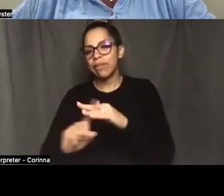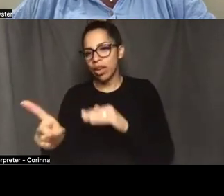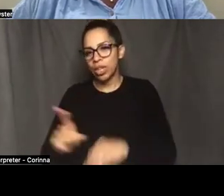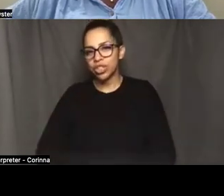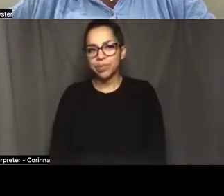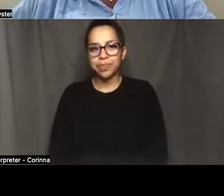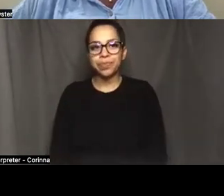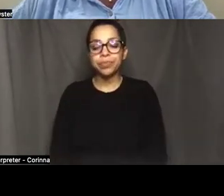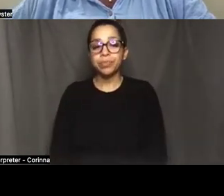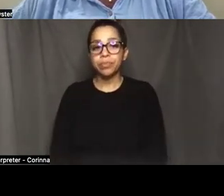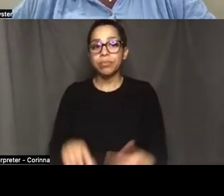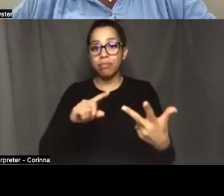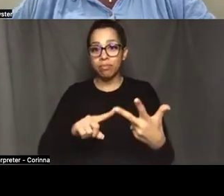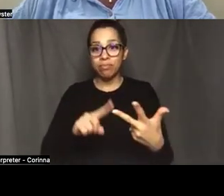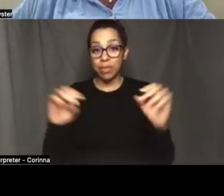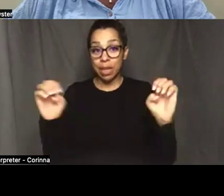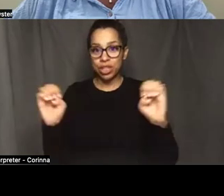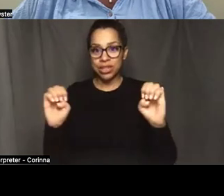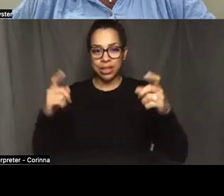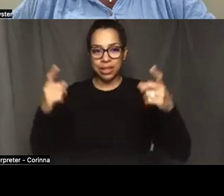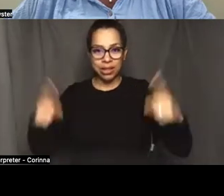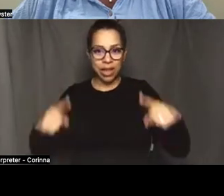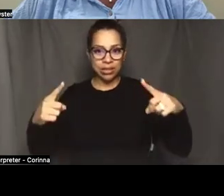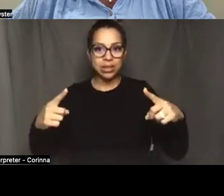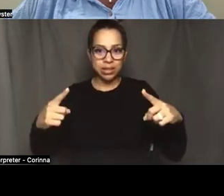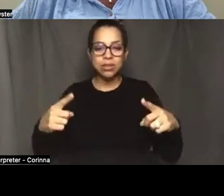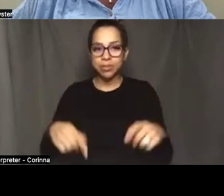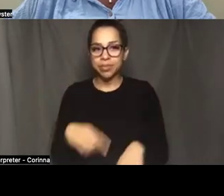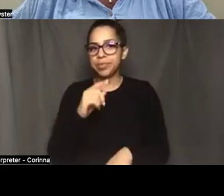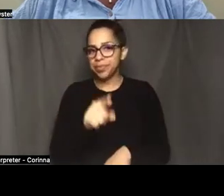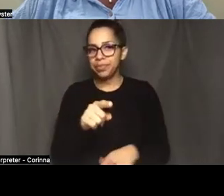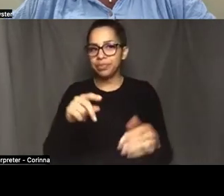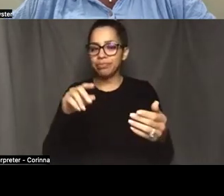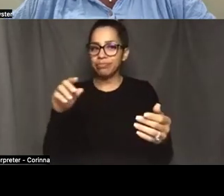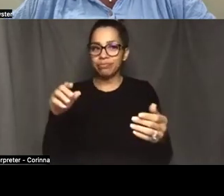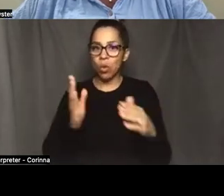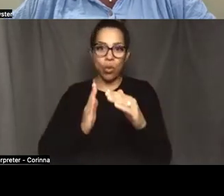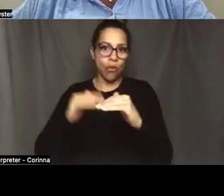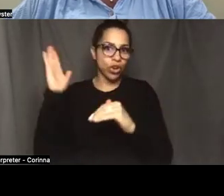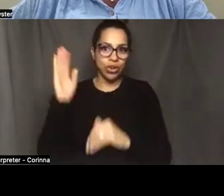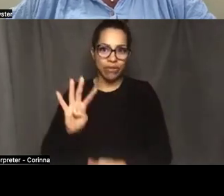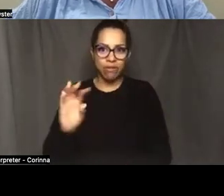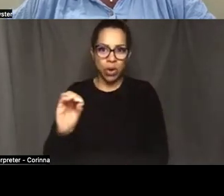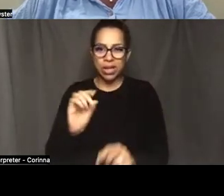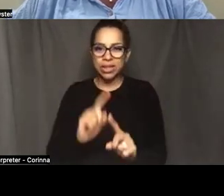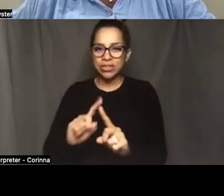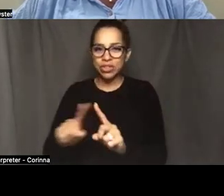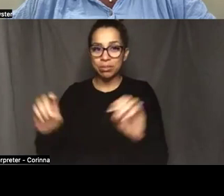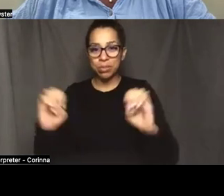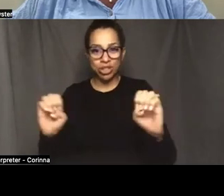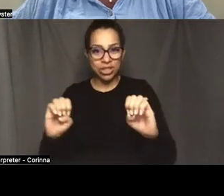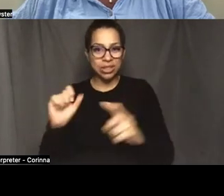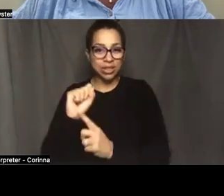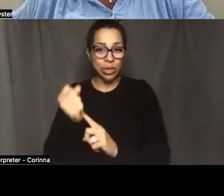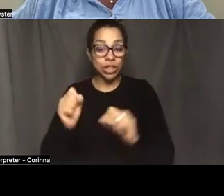Sections 3 are emergency events. So this section includes over 40 different emergency events that could